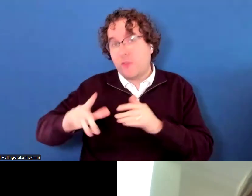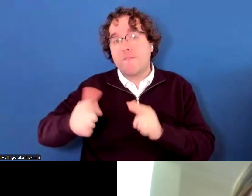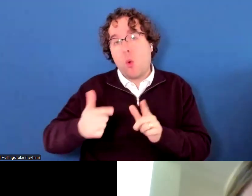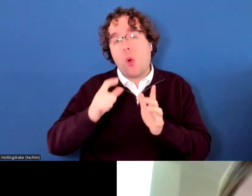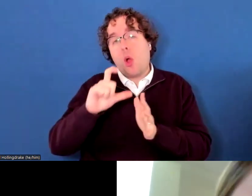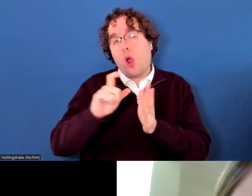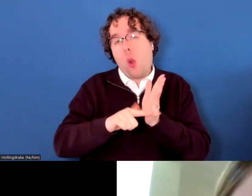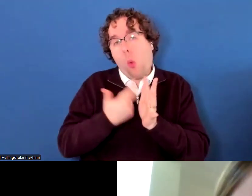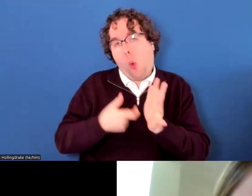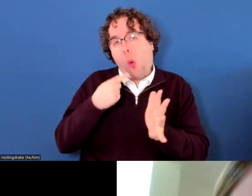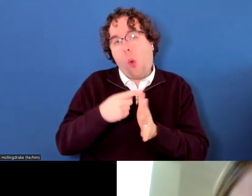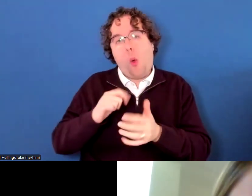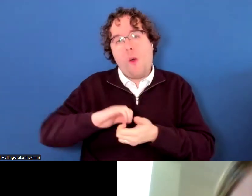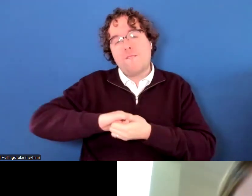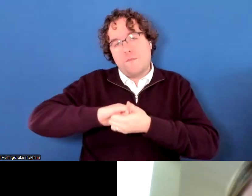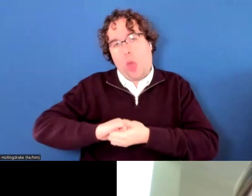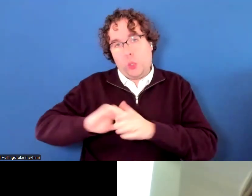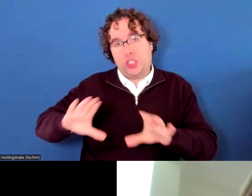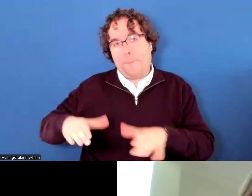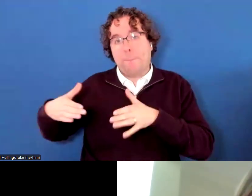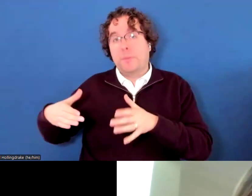now open for applications for our